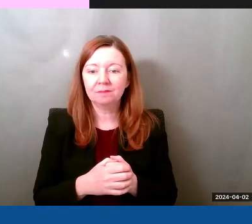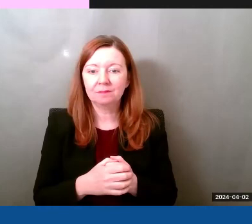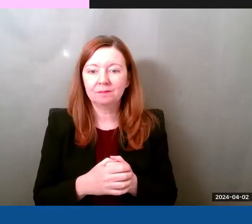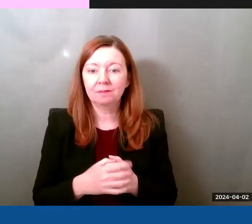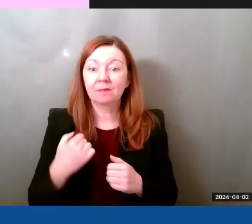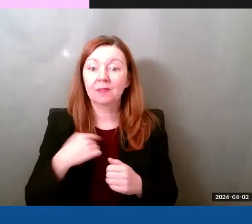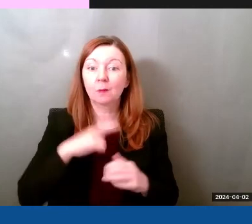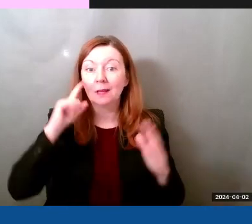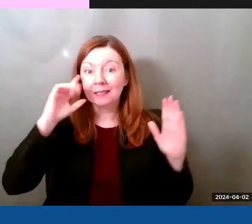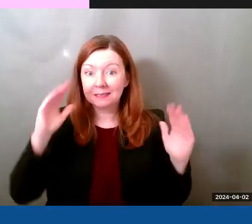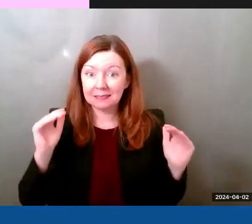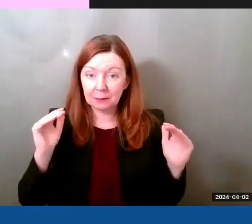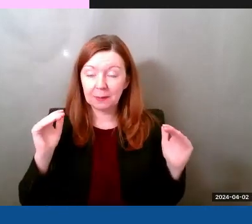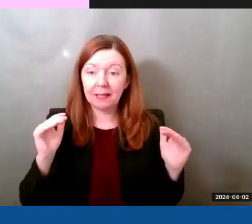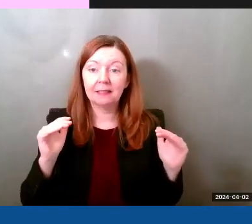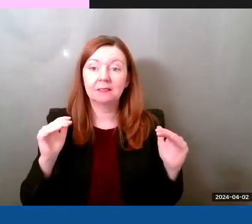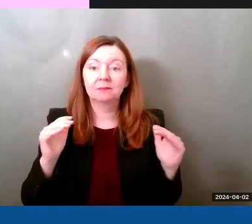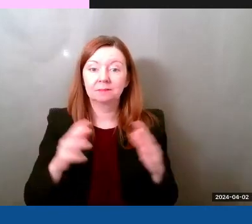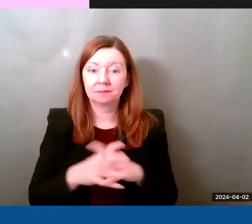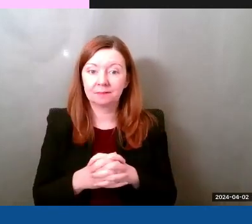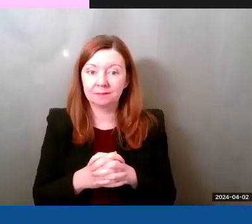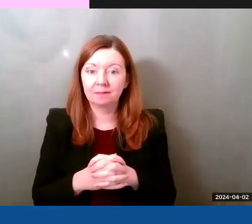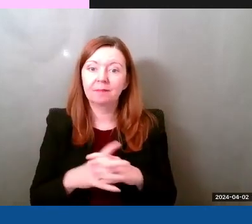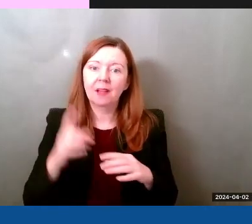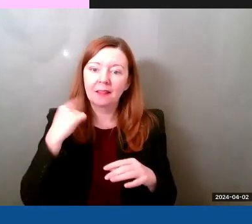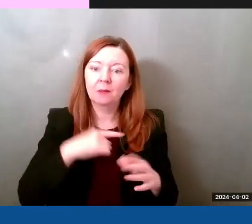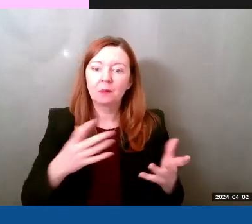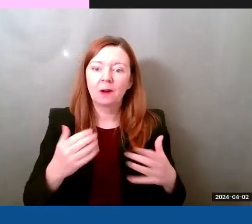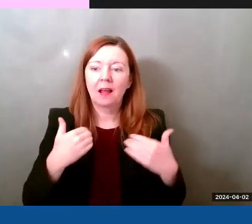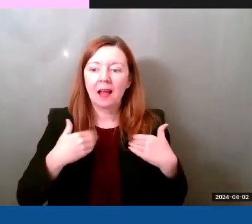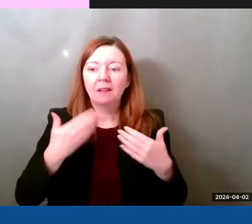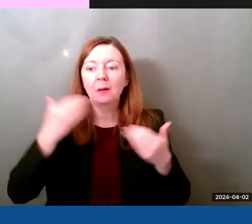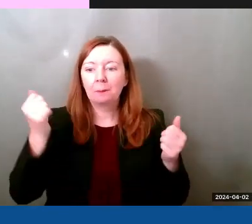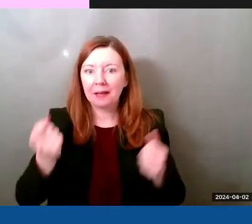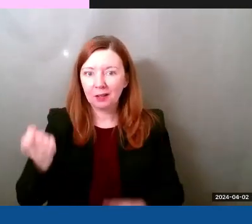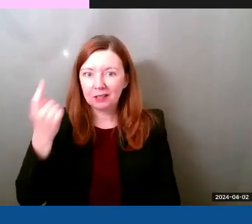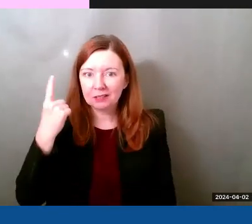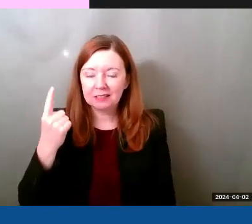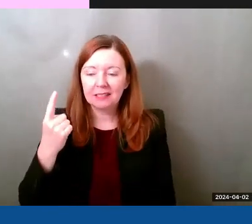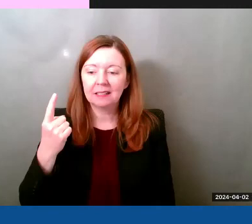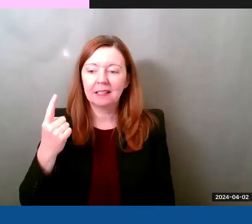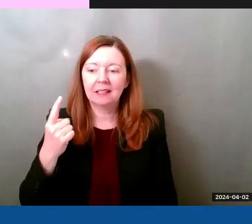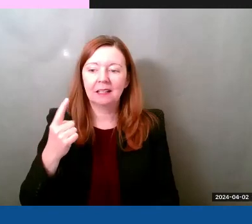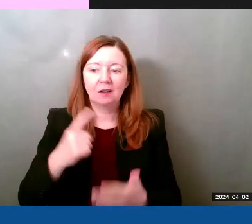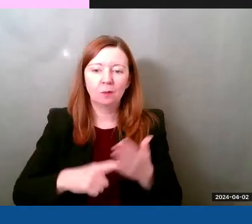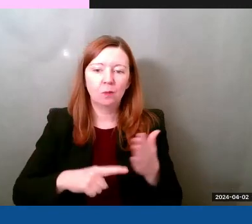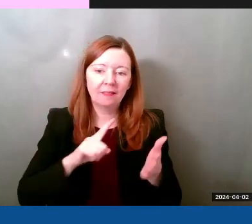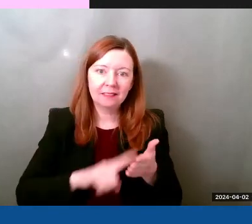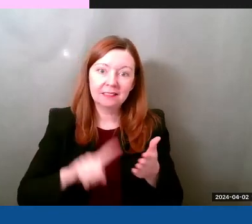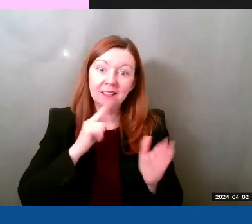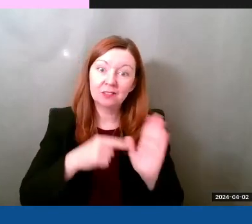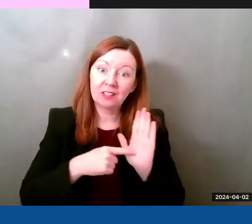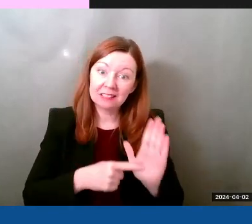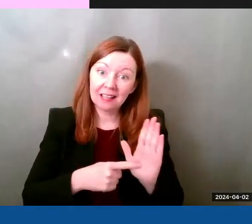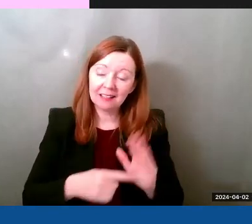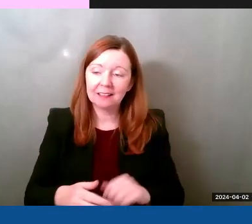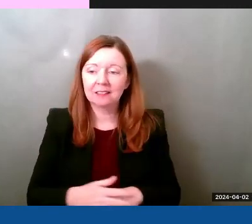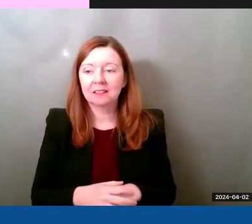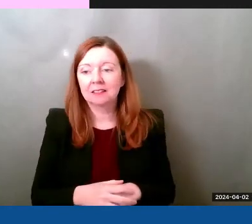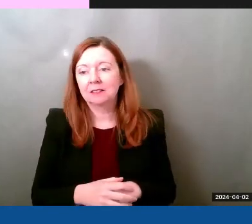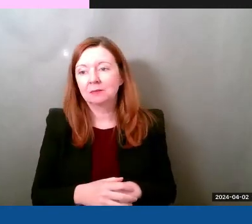We anticipate that, you know, I think we want to have a better understanding of what all the studies are saying.